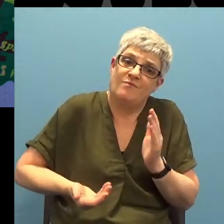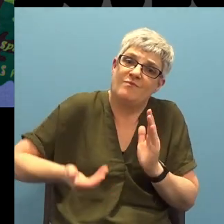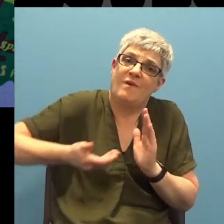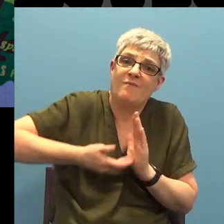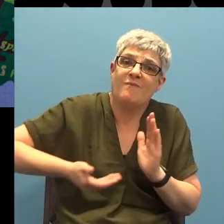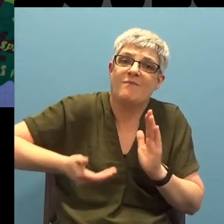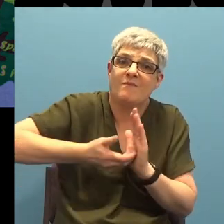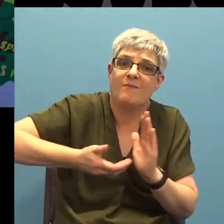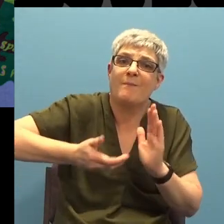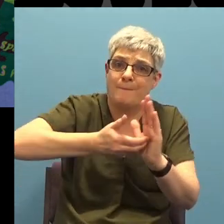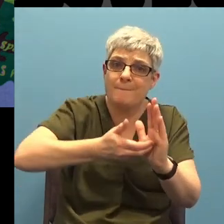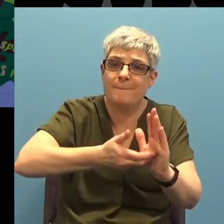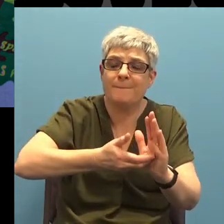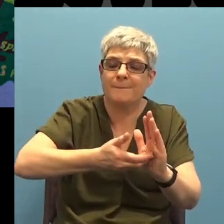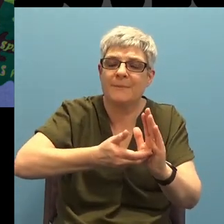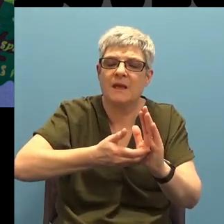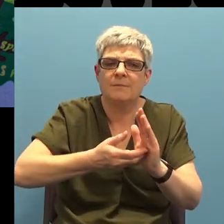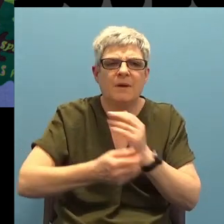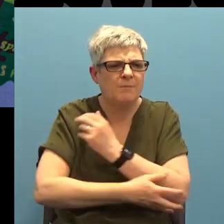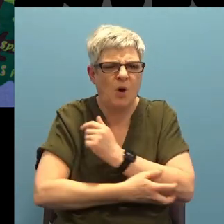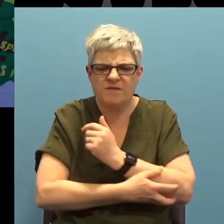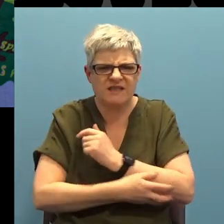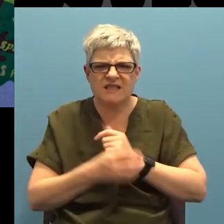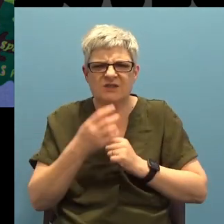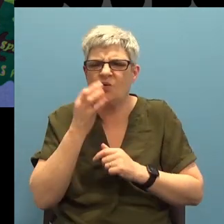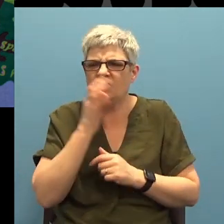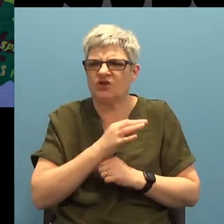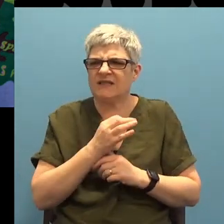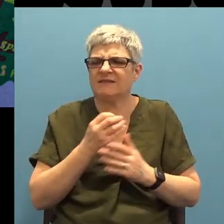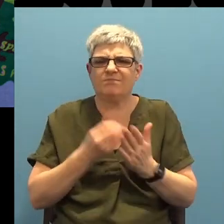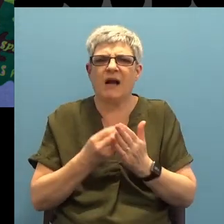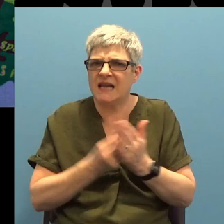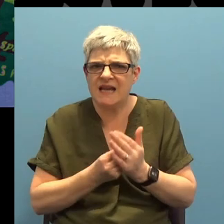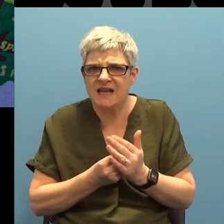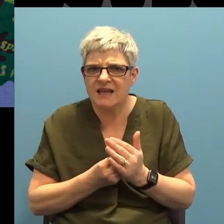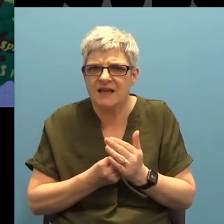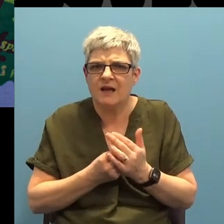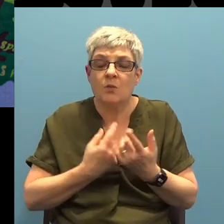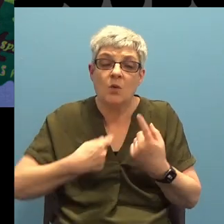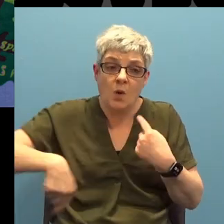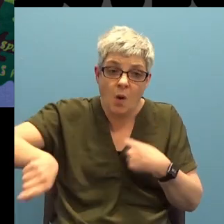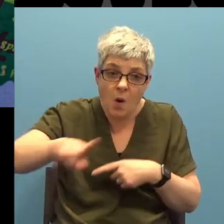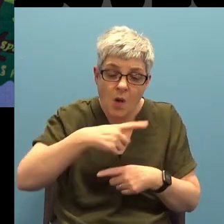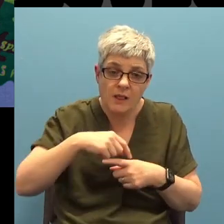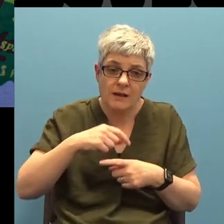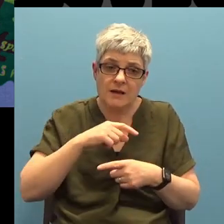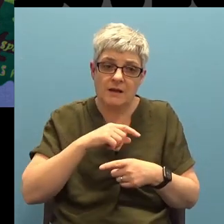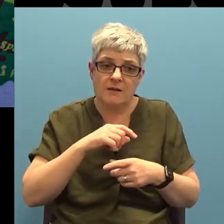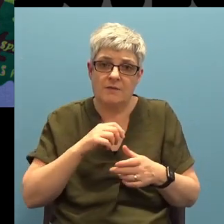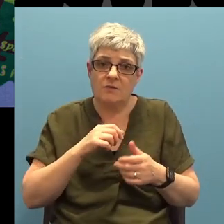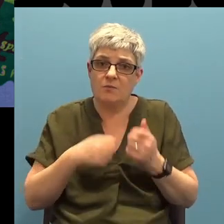But poverty is not just about material wealth. We are all impoverished by sin.